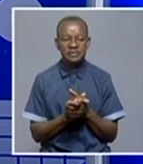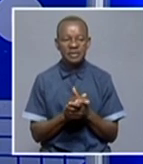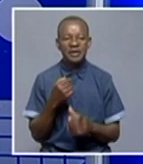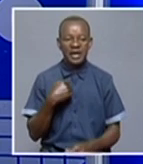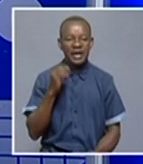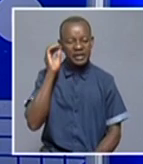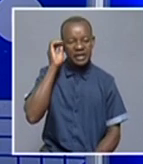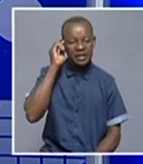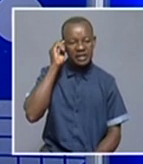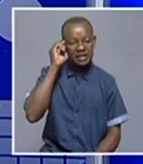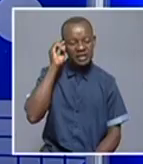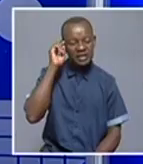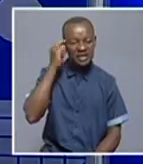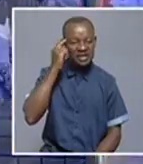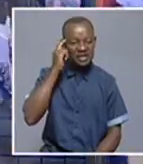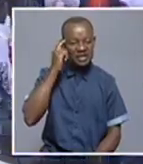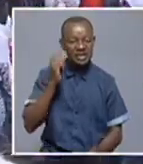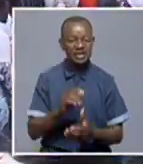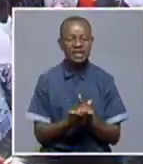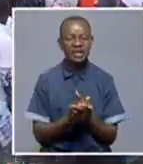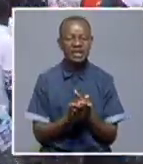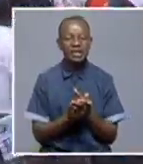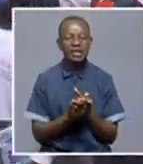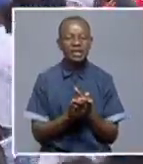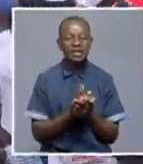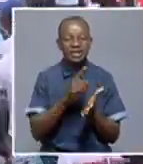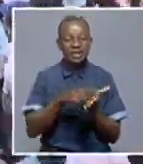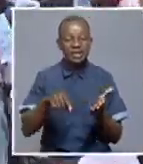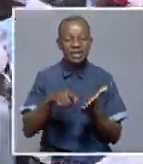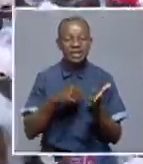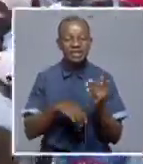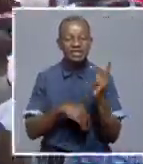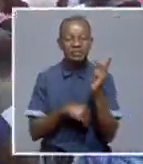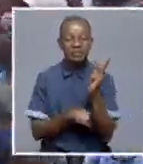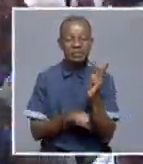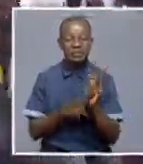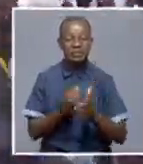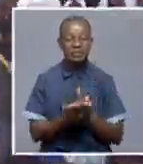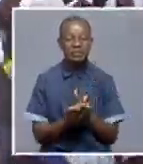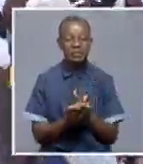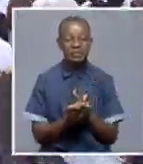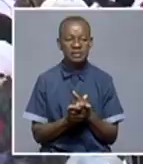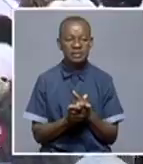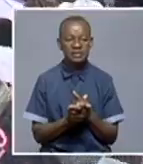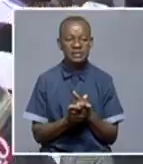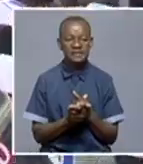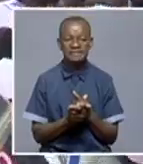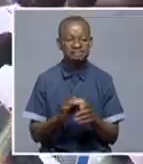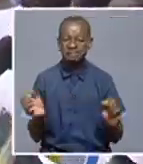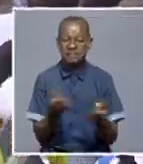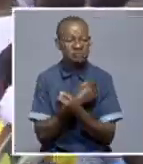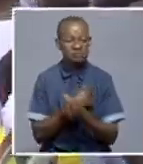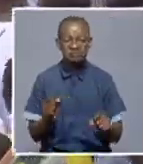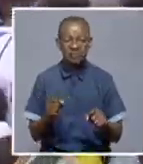officials to properly capture the electorate there in terms of registering them due to the conflict. And